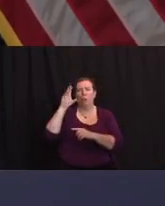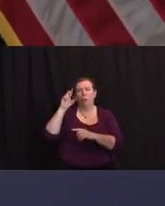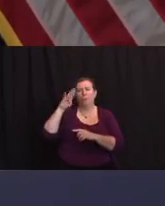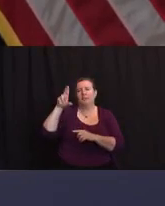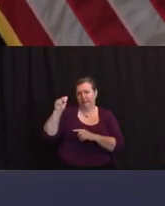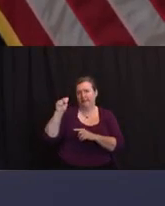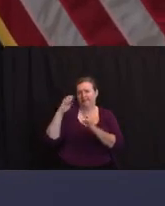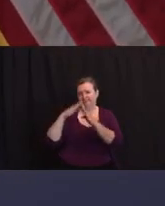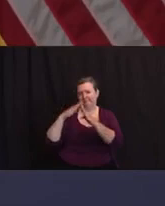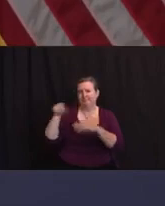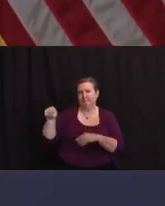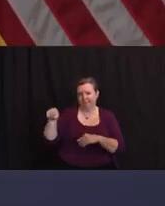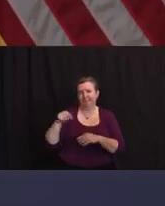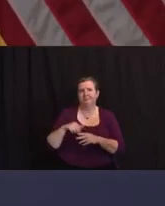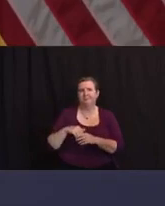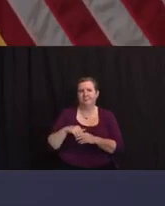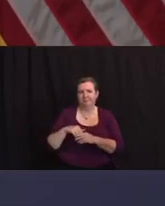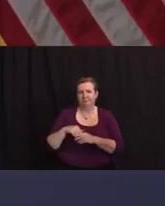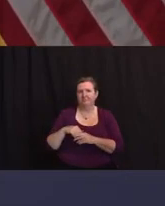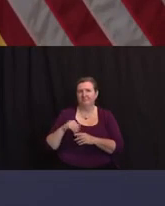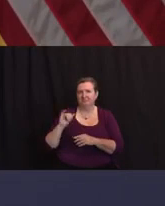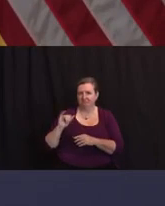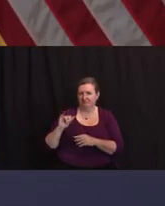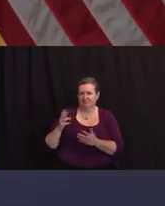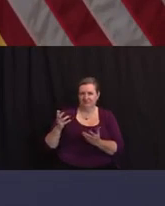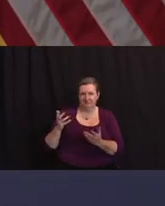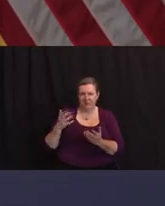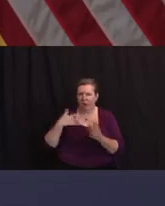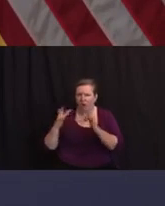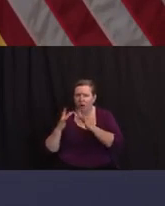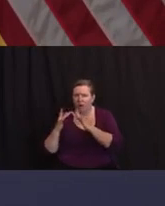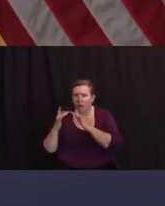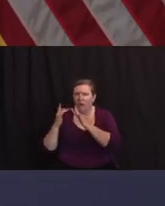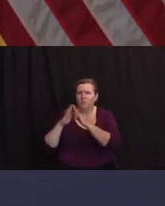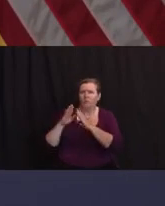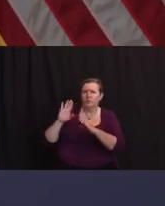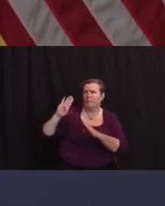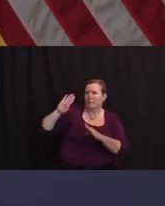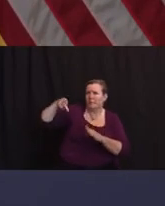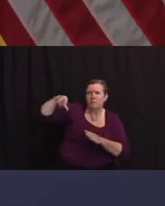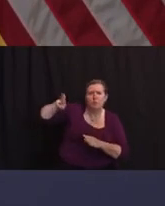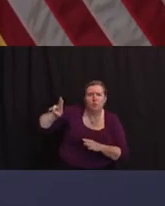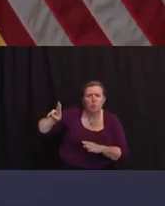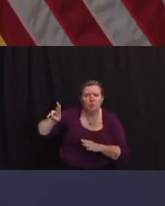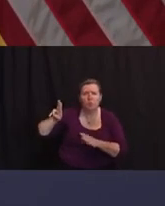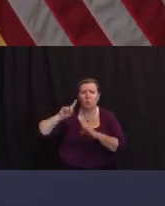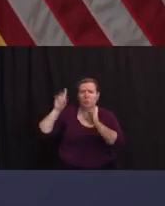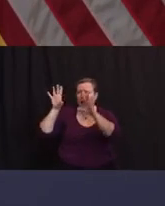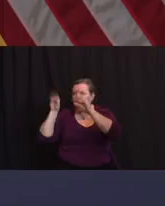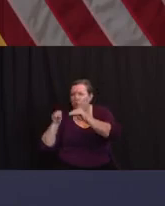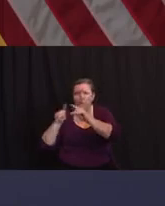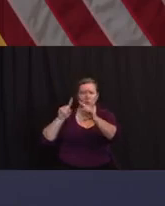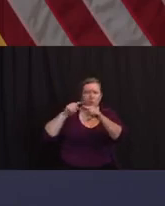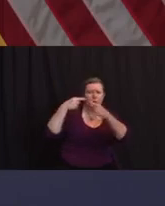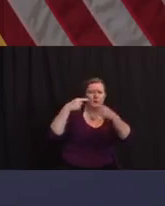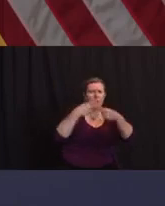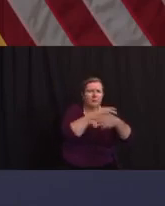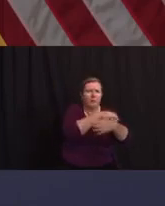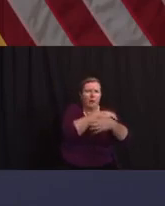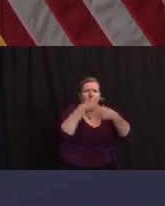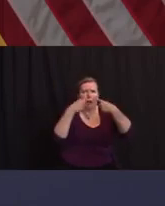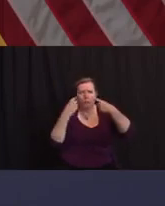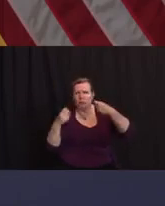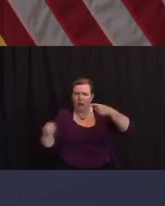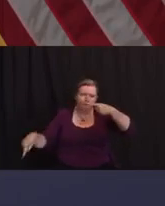President Fiordaliso from BPU throughout the weekend, monitoring the outages, and I think the service providers did a pretty phenomenal job in getting